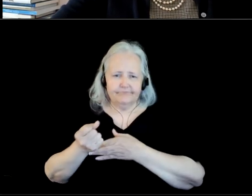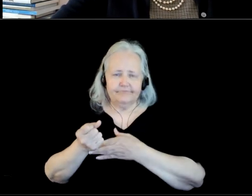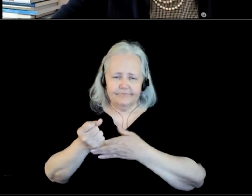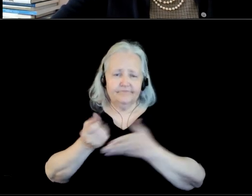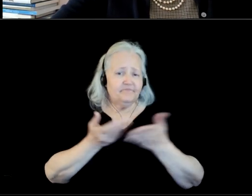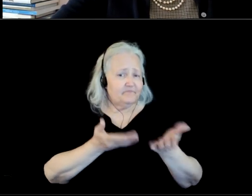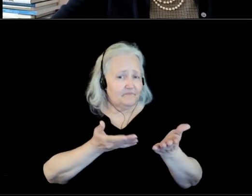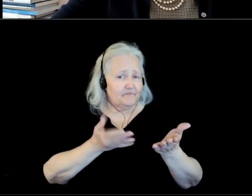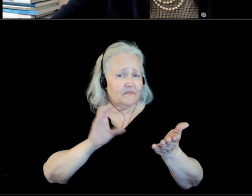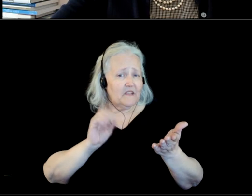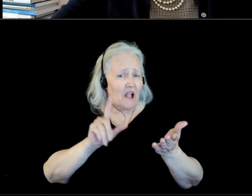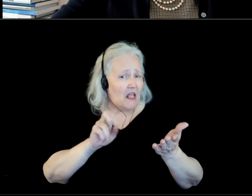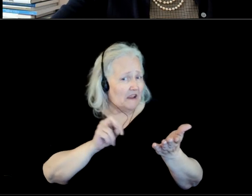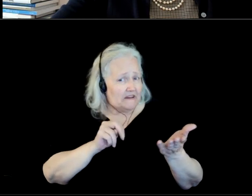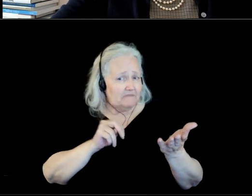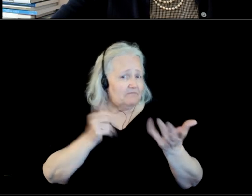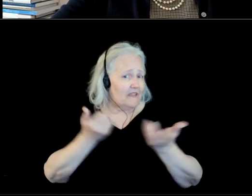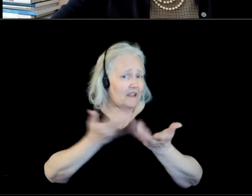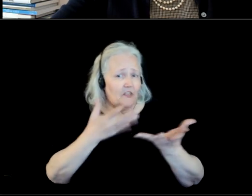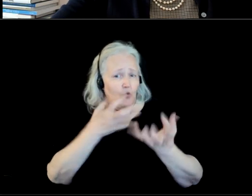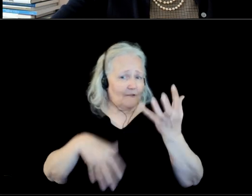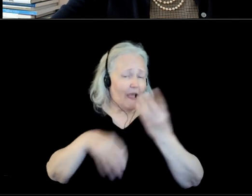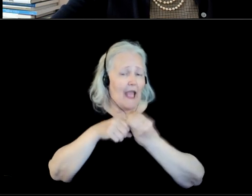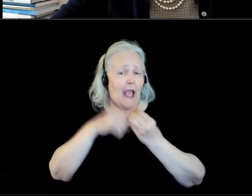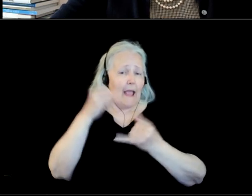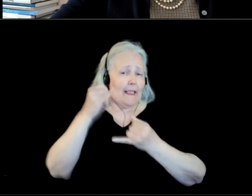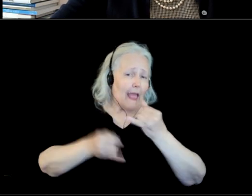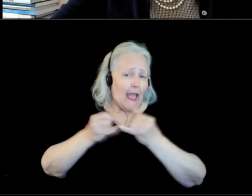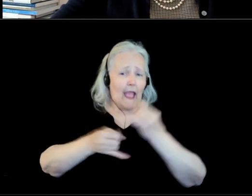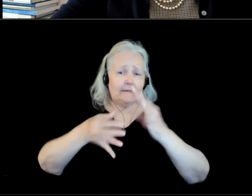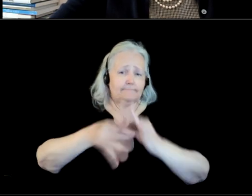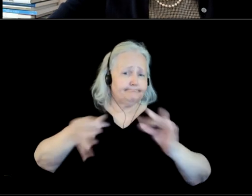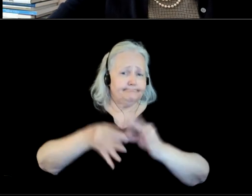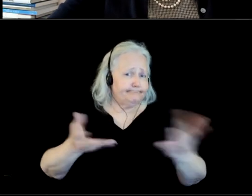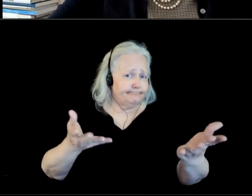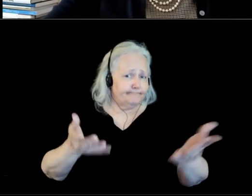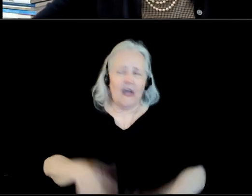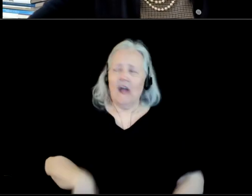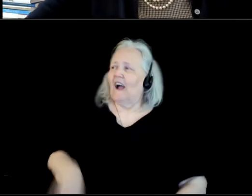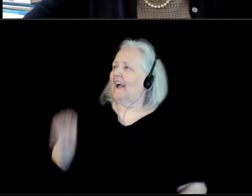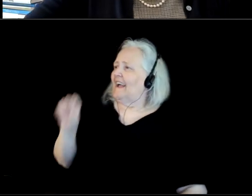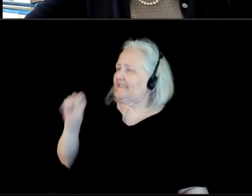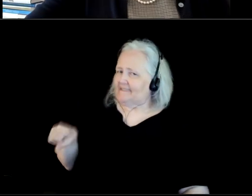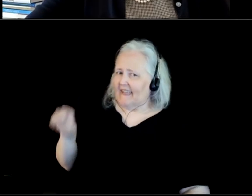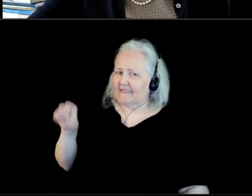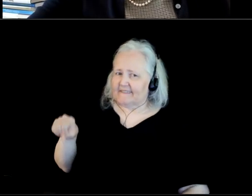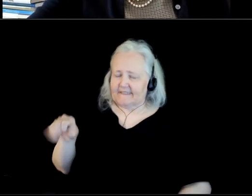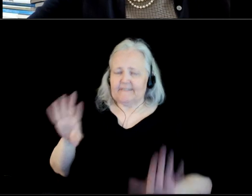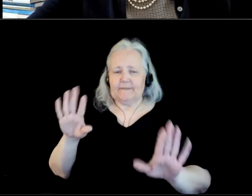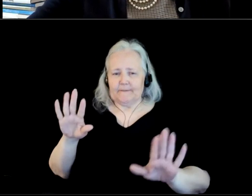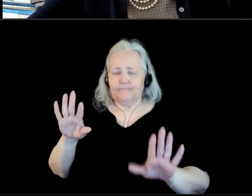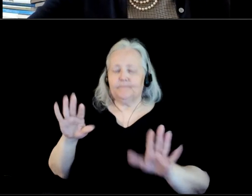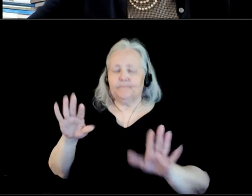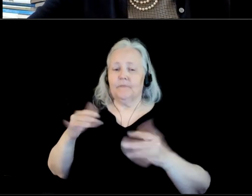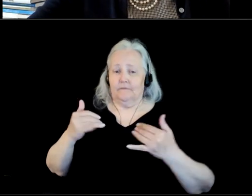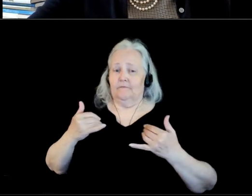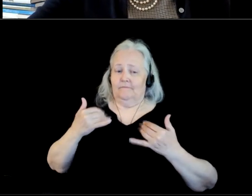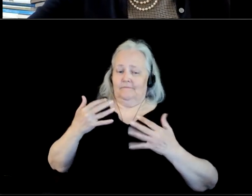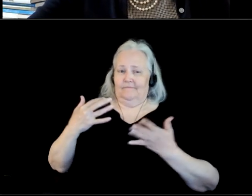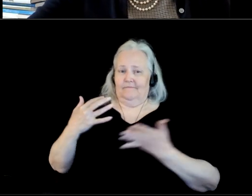there anything that you would like to say kind of in closing? Yes. In advance, I would like